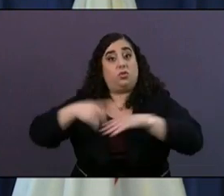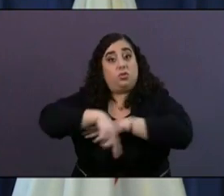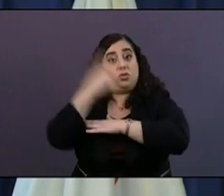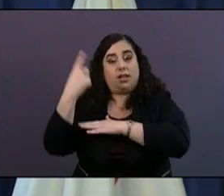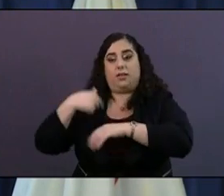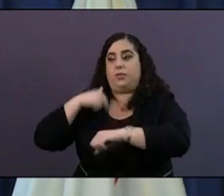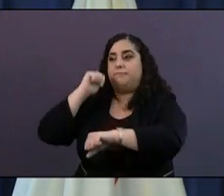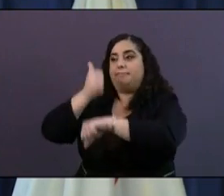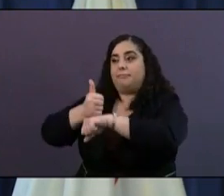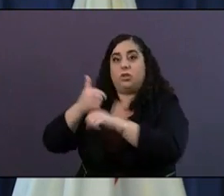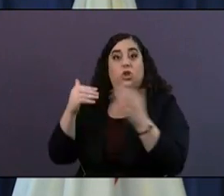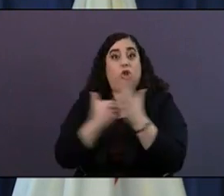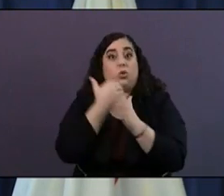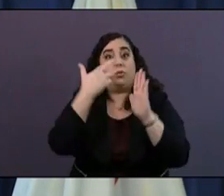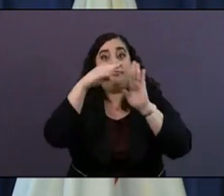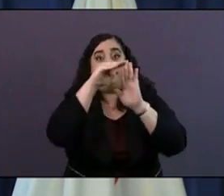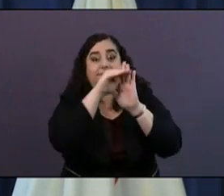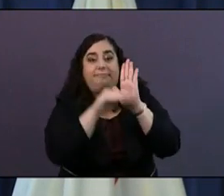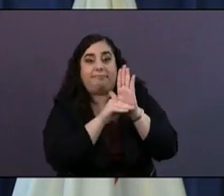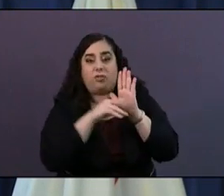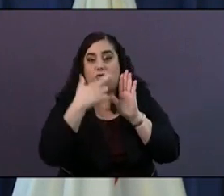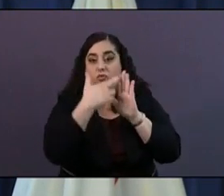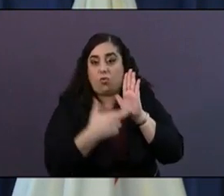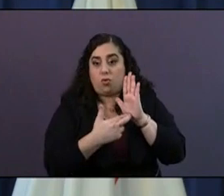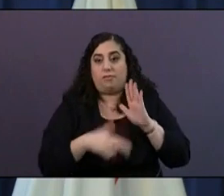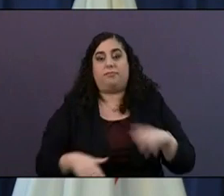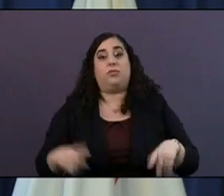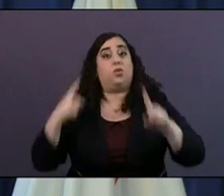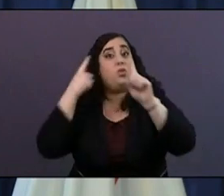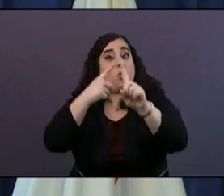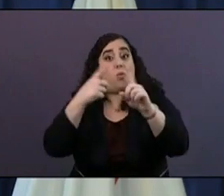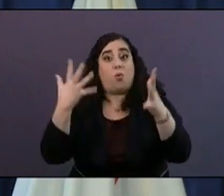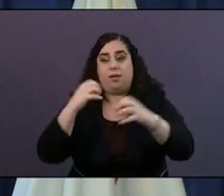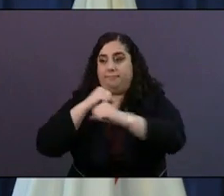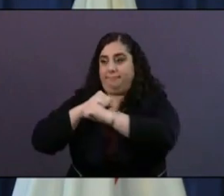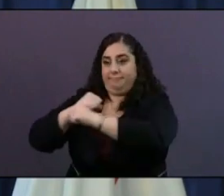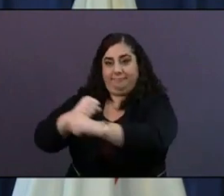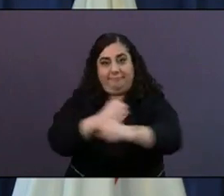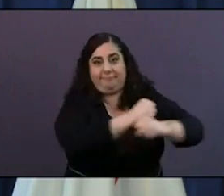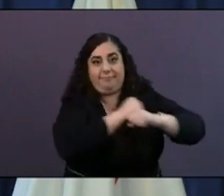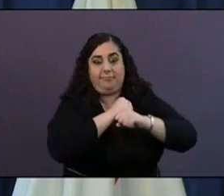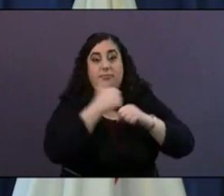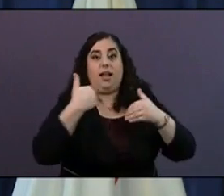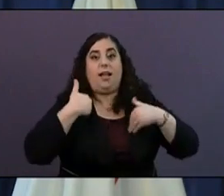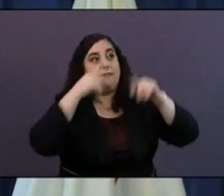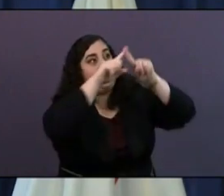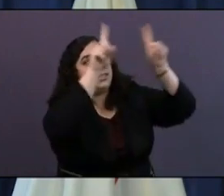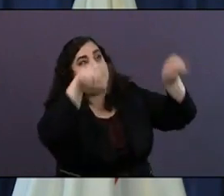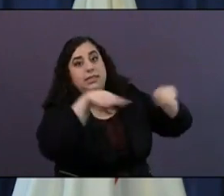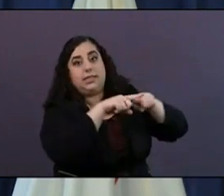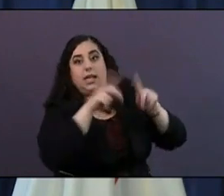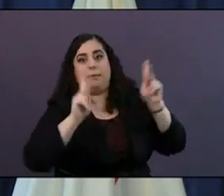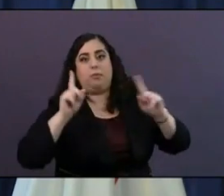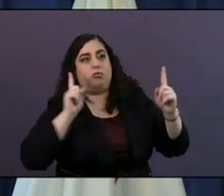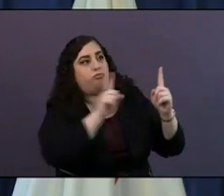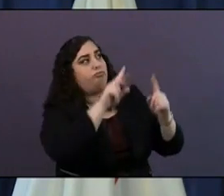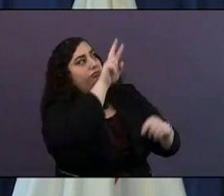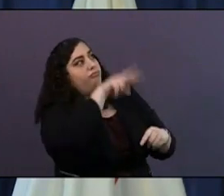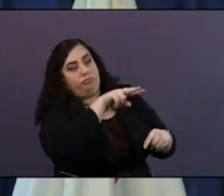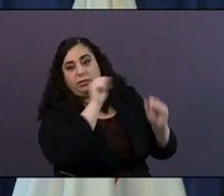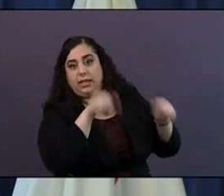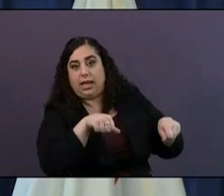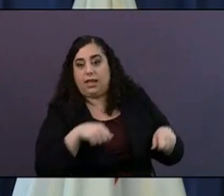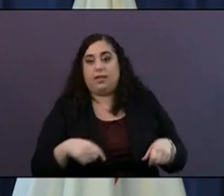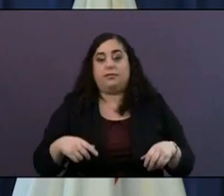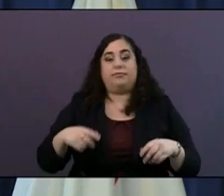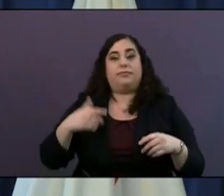place. Keep everyone safe, visible signage, decals, markers on the floors, give people pathways so they don't run into each